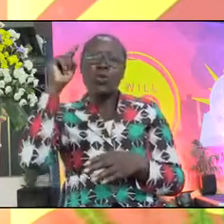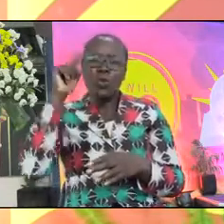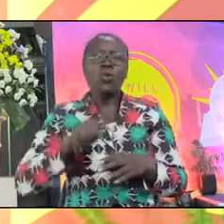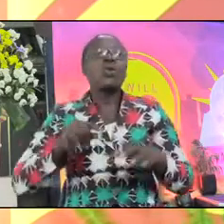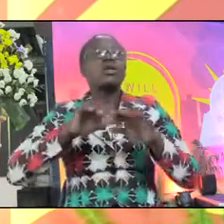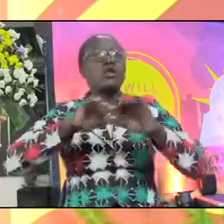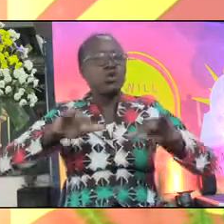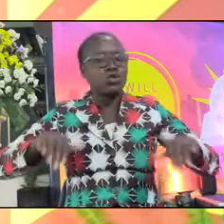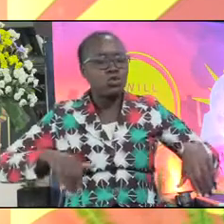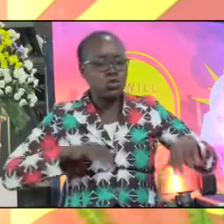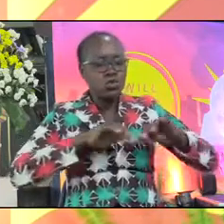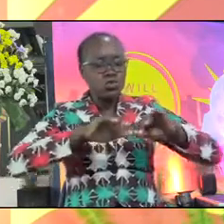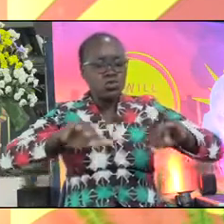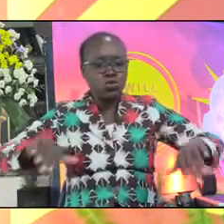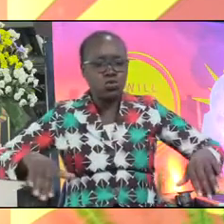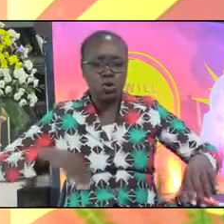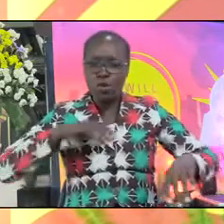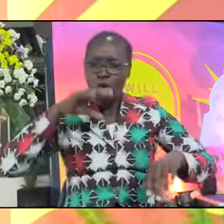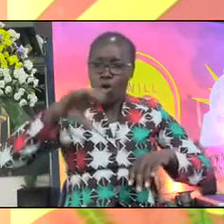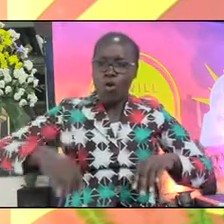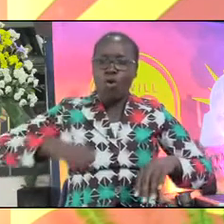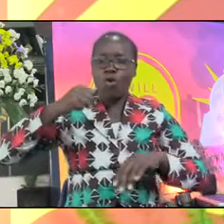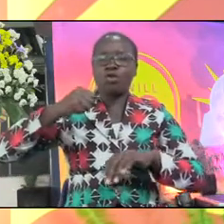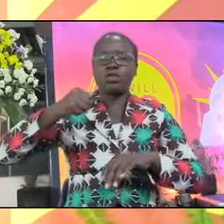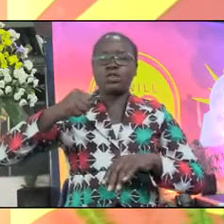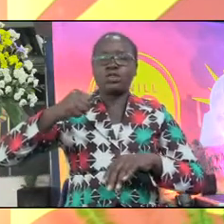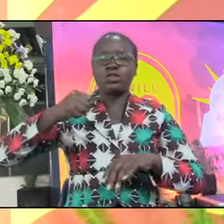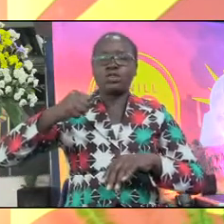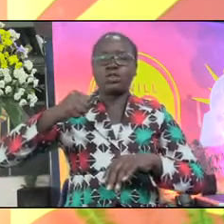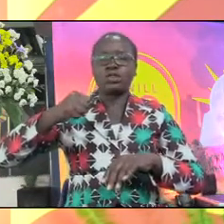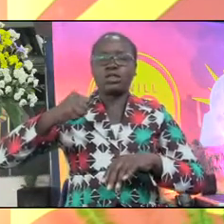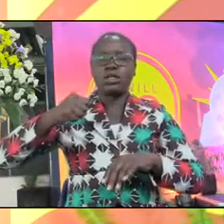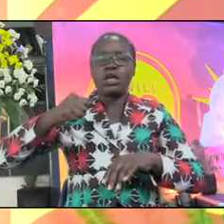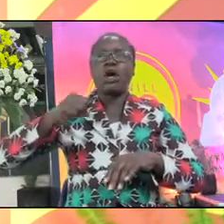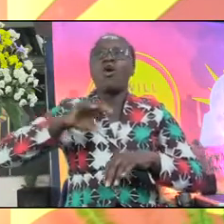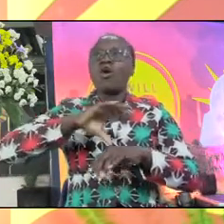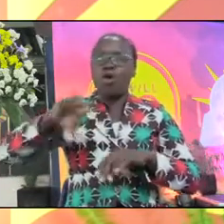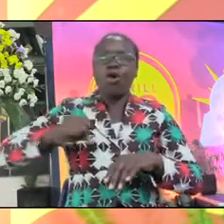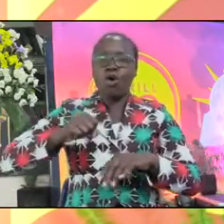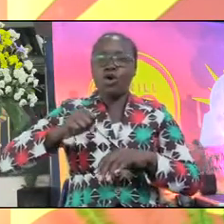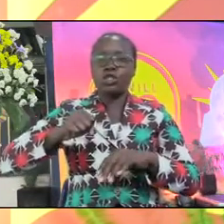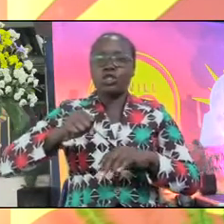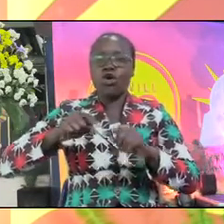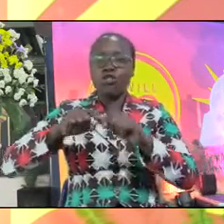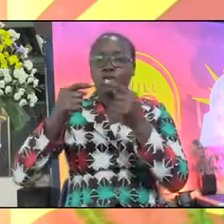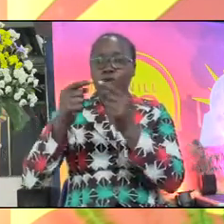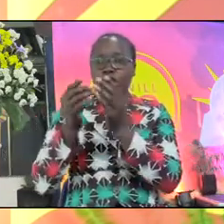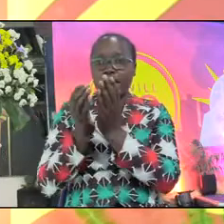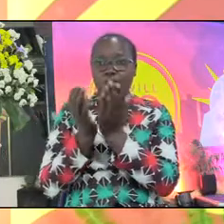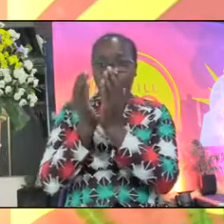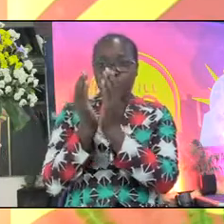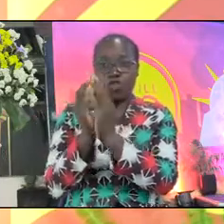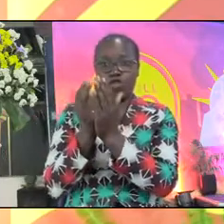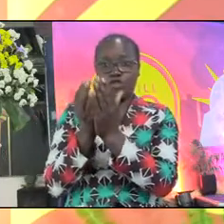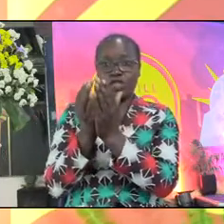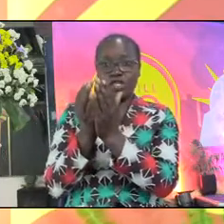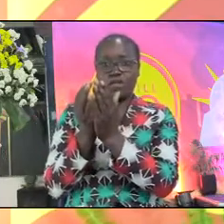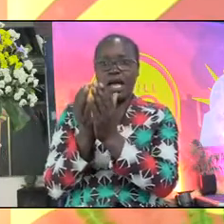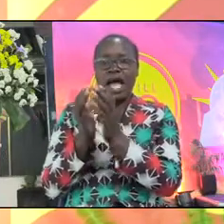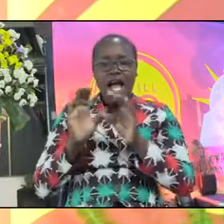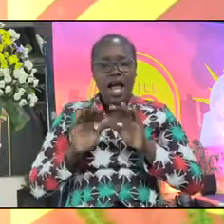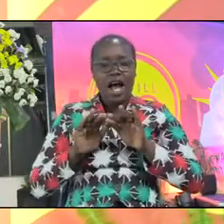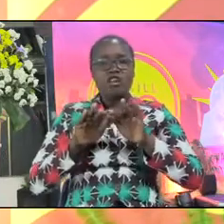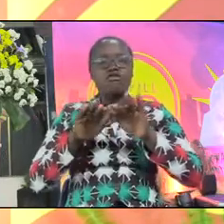cannot swim, grab hold of a broken piece of the ship and